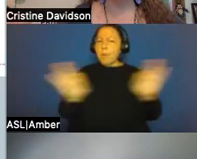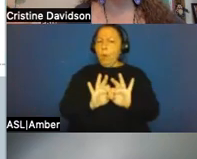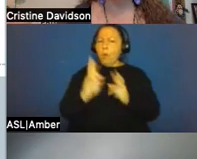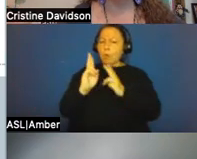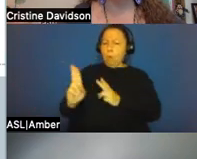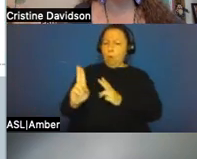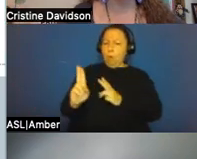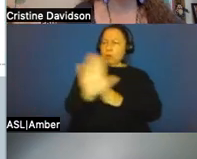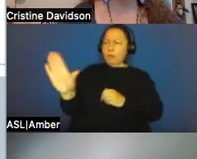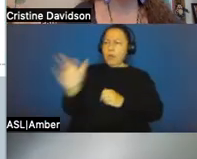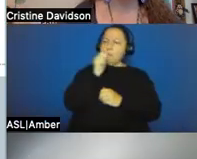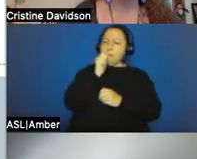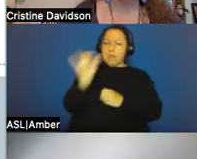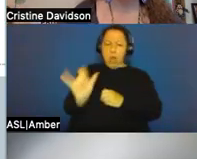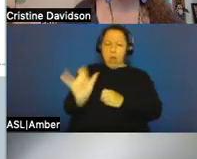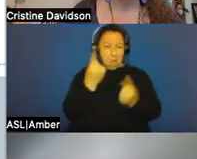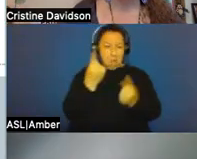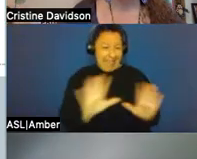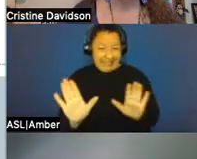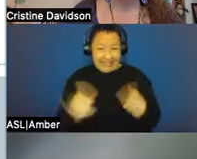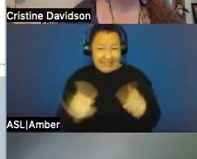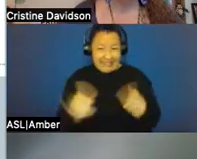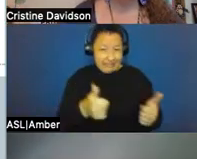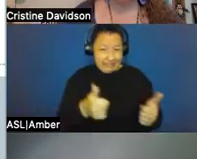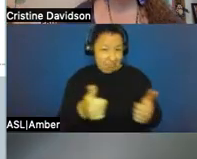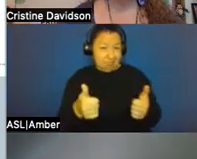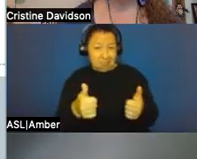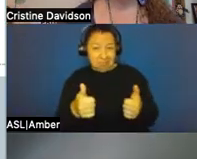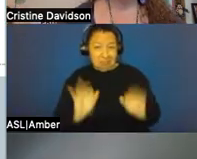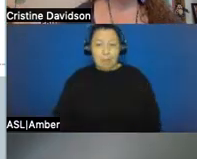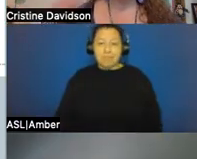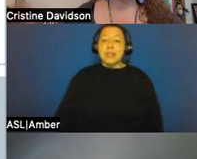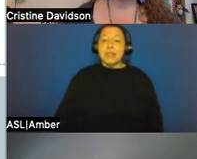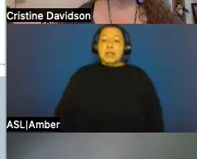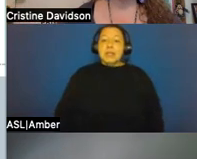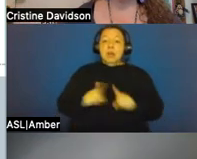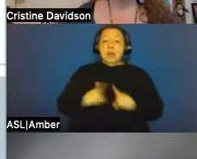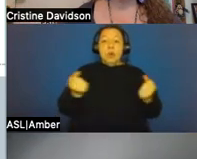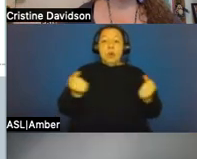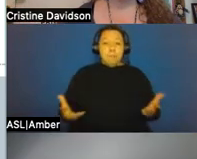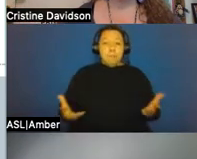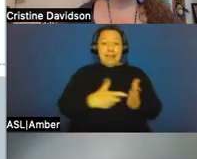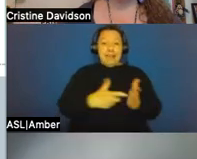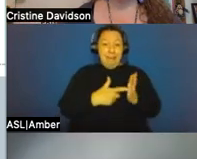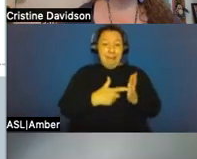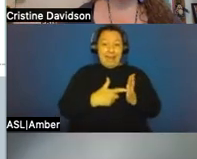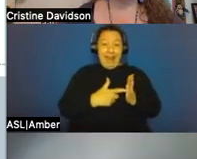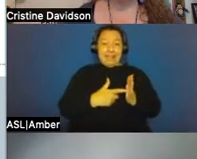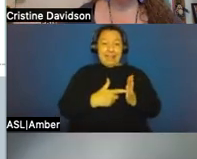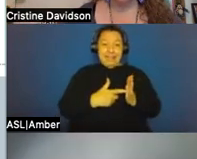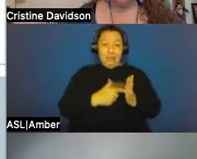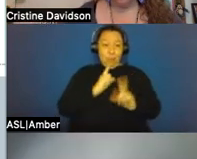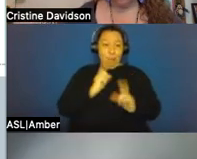Does that make sense to folks? Yeah. There's also many mandated reporters in this space,